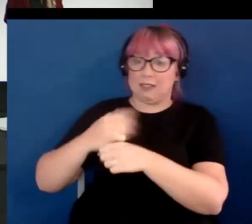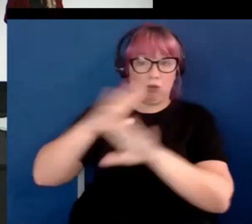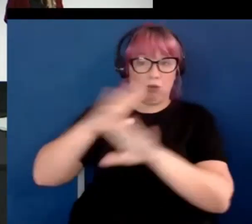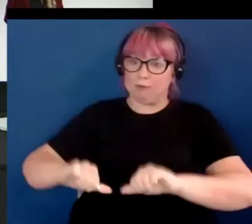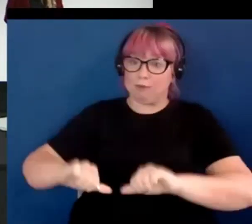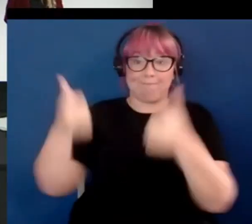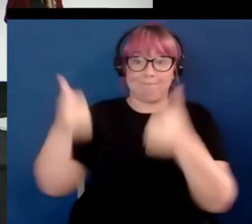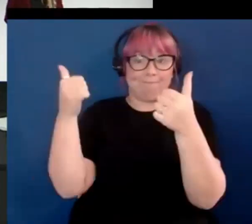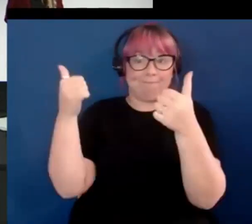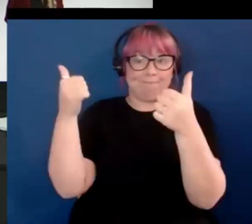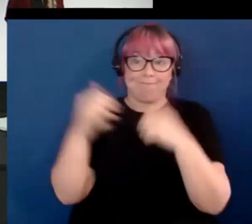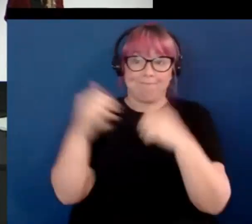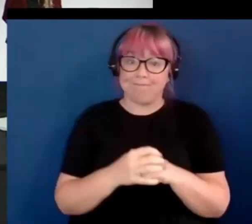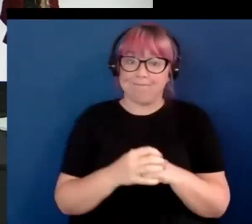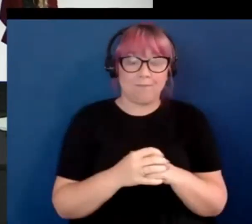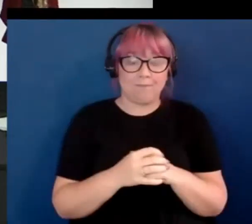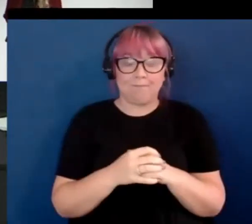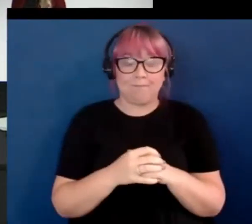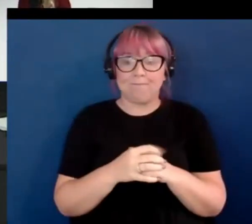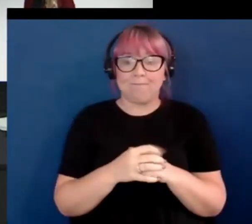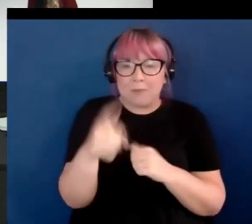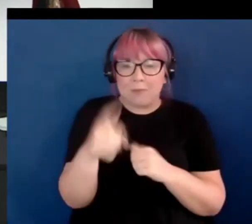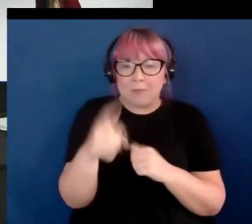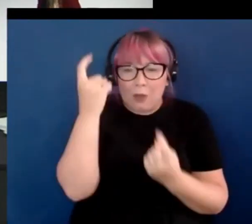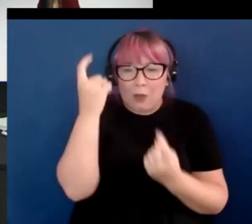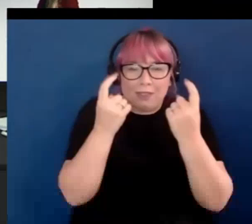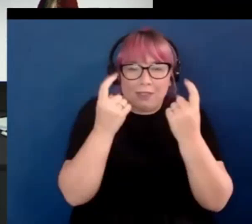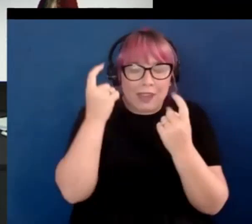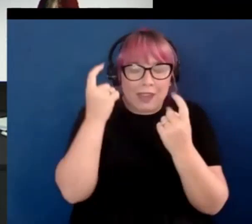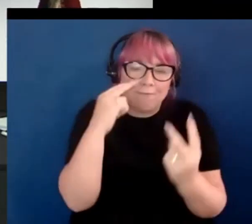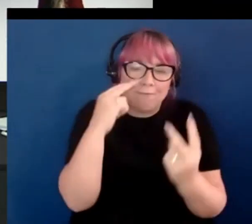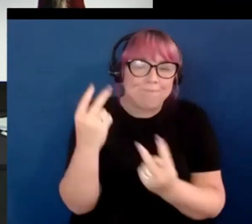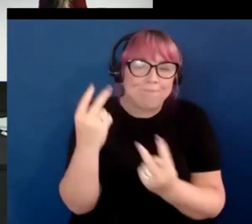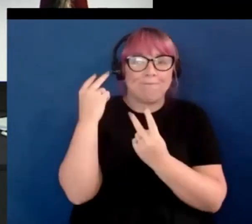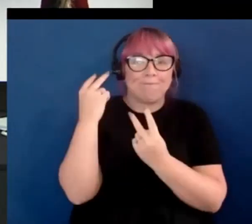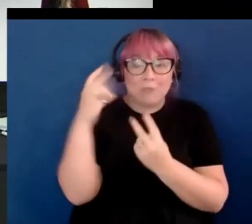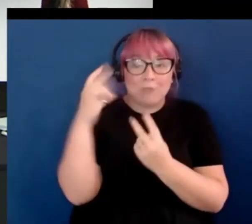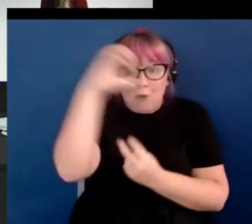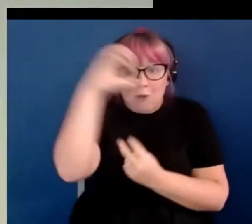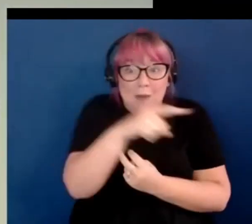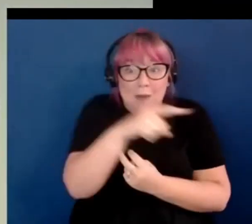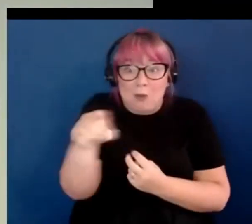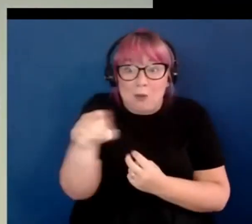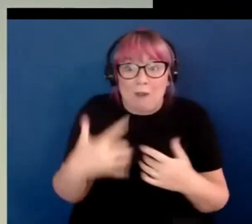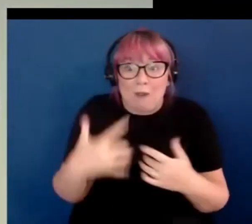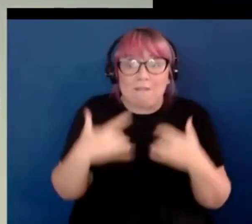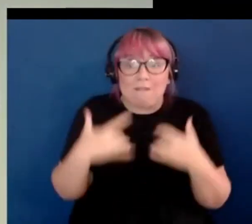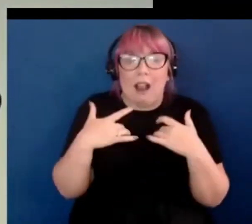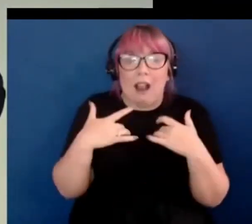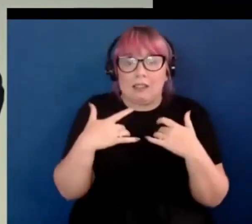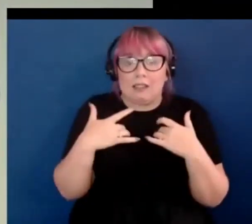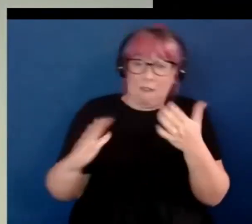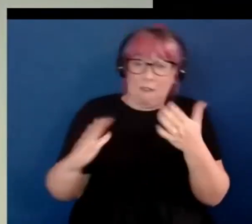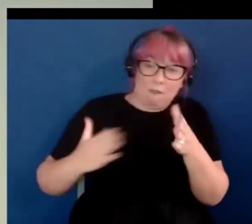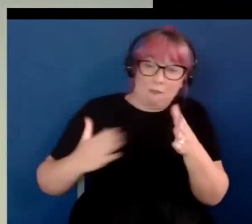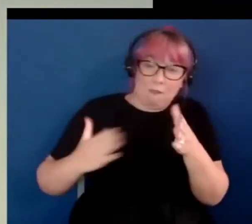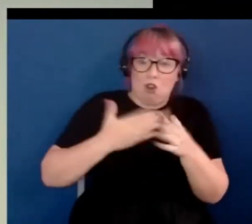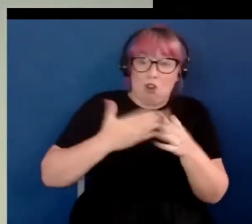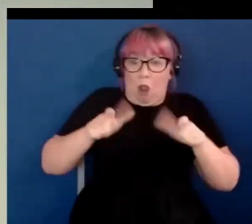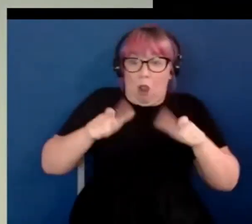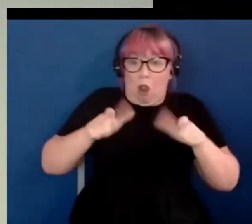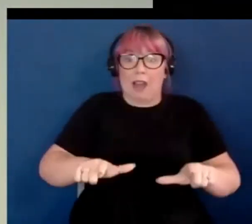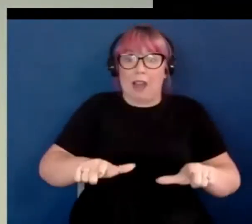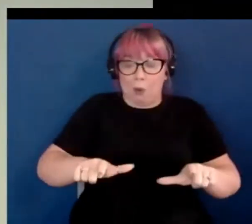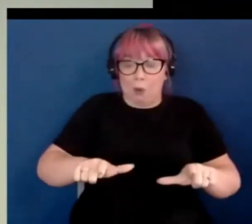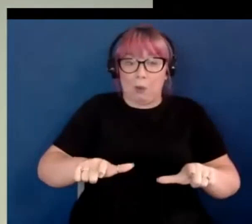Think back for a minute. Do you remember how you felt when we first went into lockdown? If you're anything like me, there was